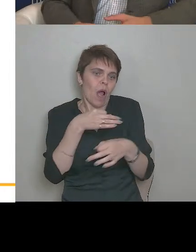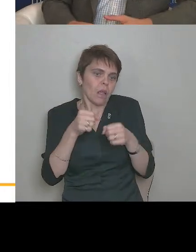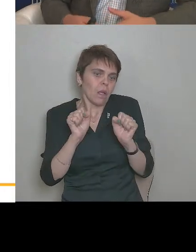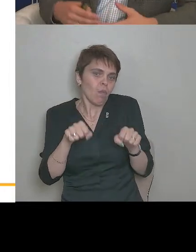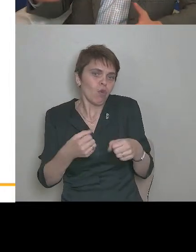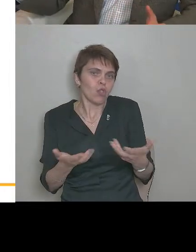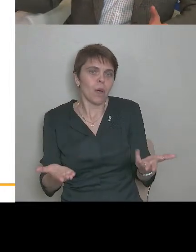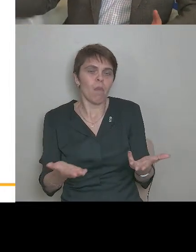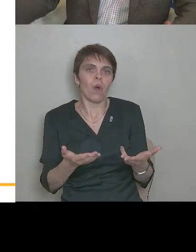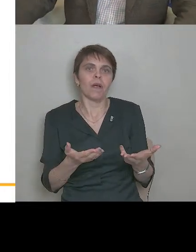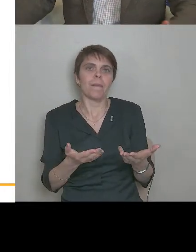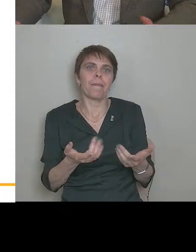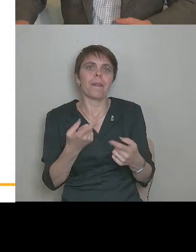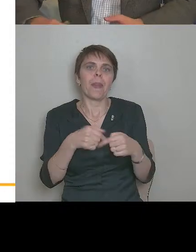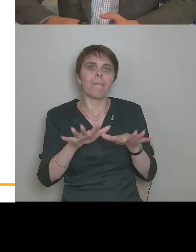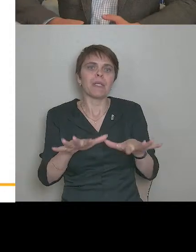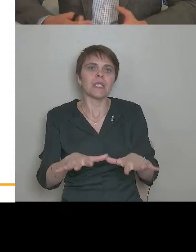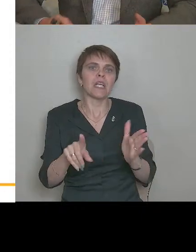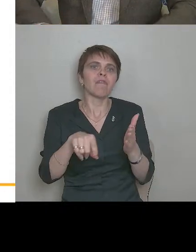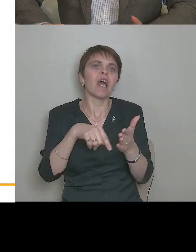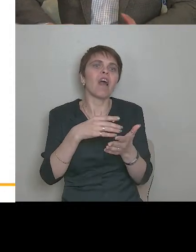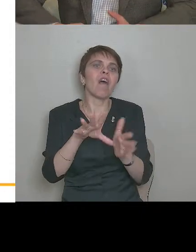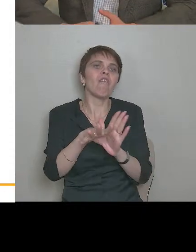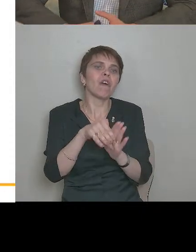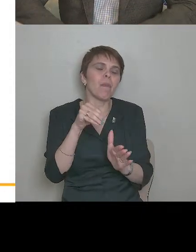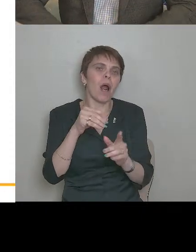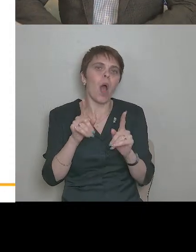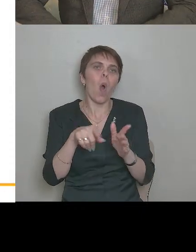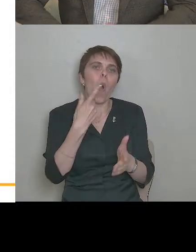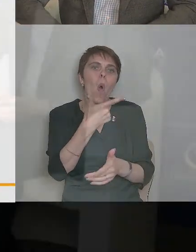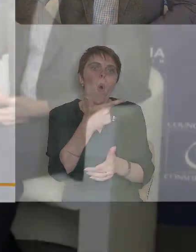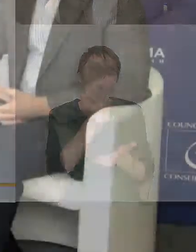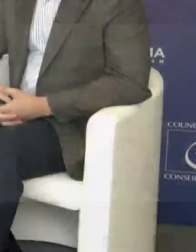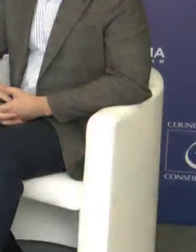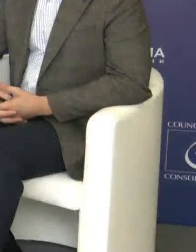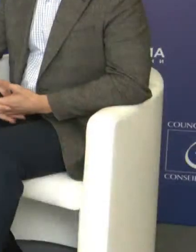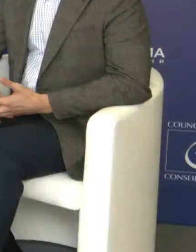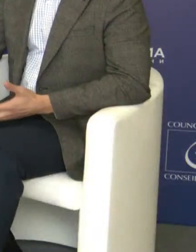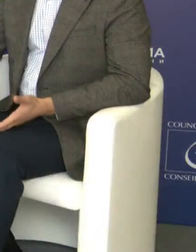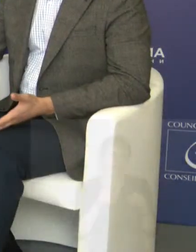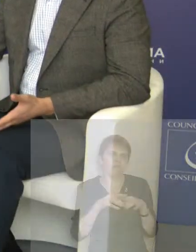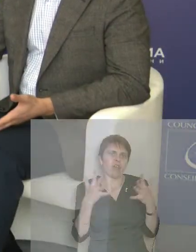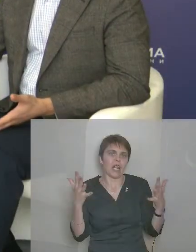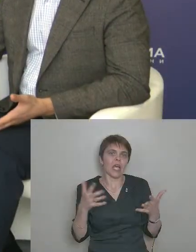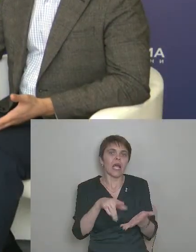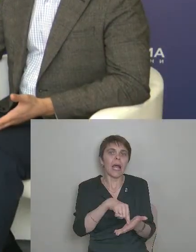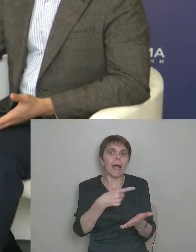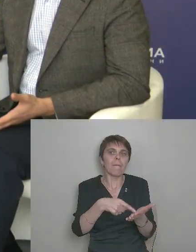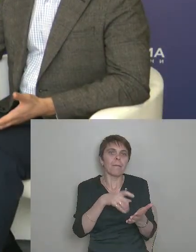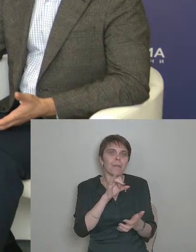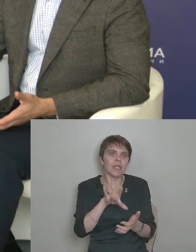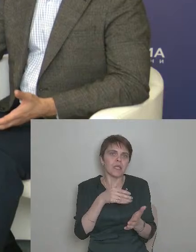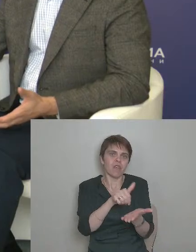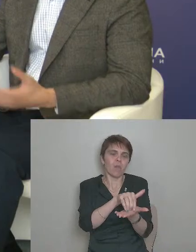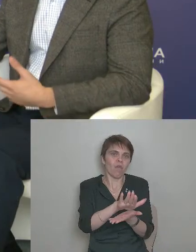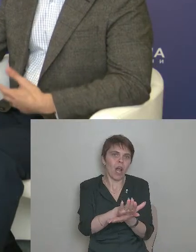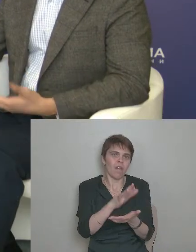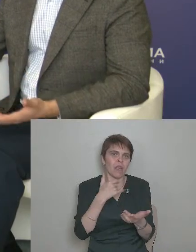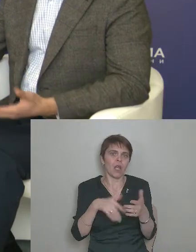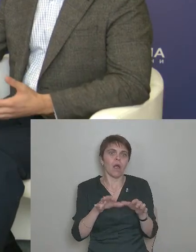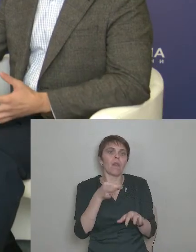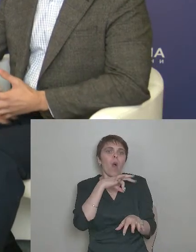discuss it, because there were cases in Ukraine when at the local elections the mayors of the big cities won, and then